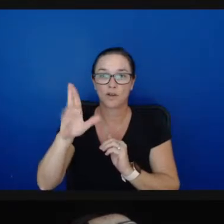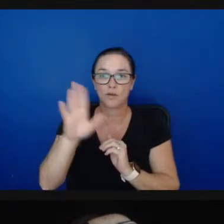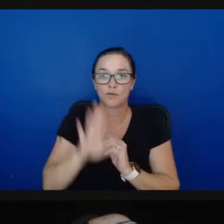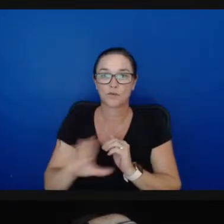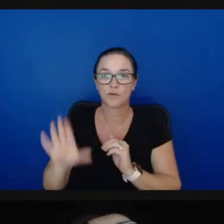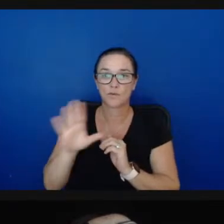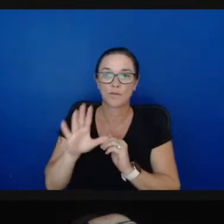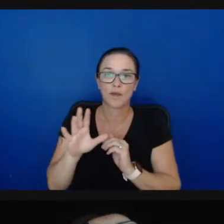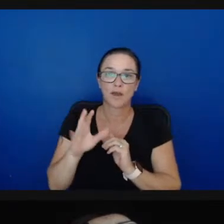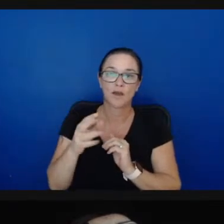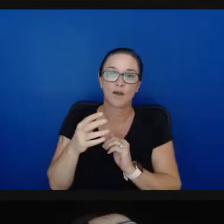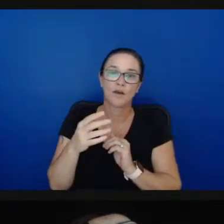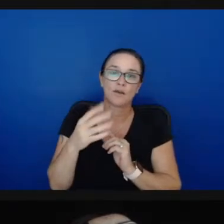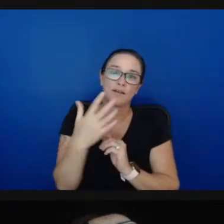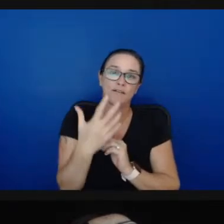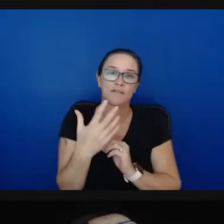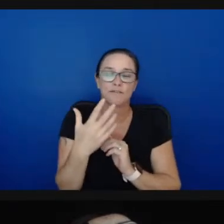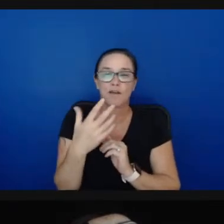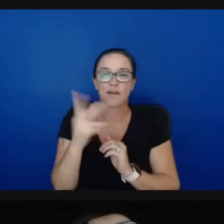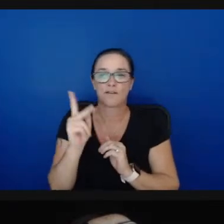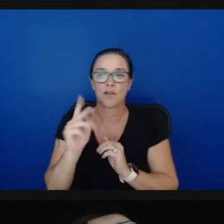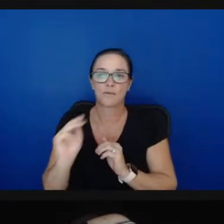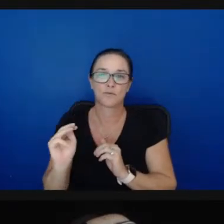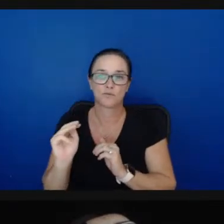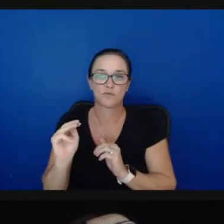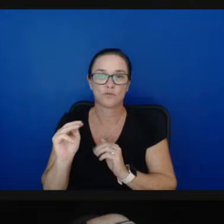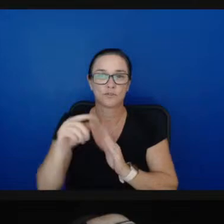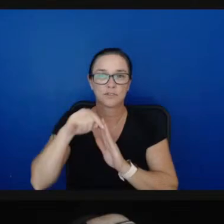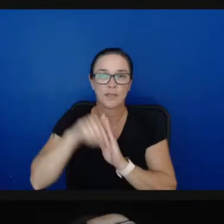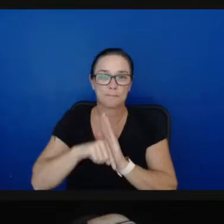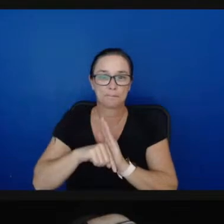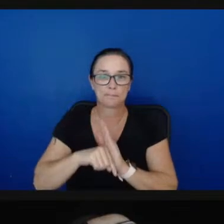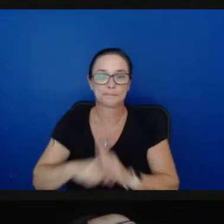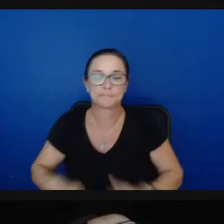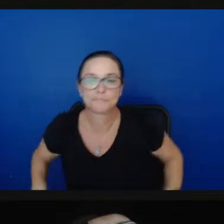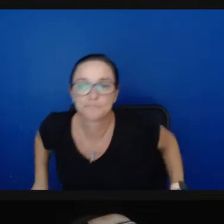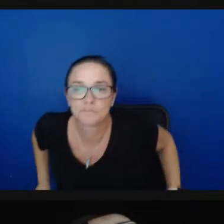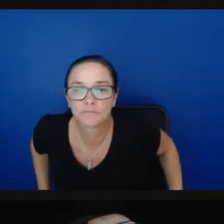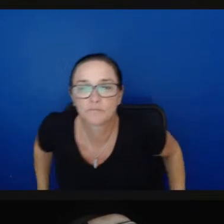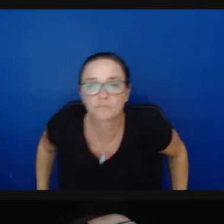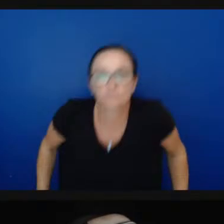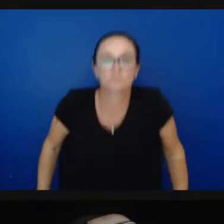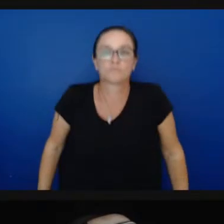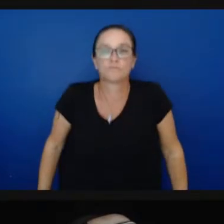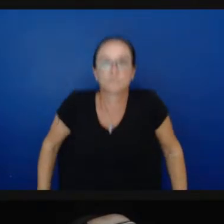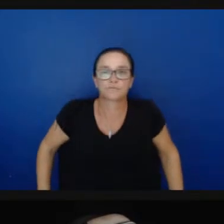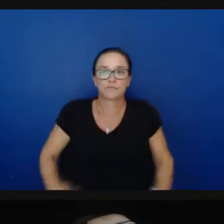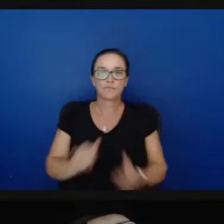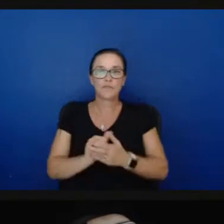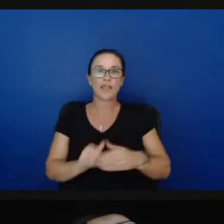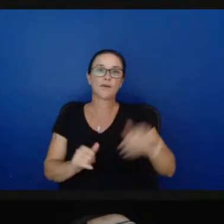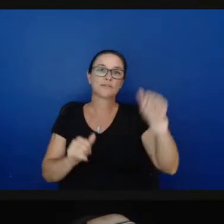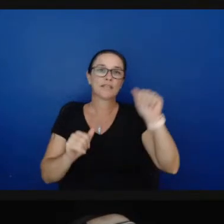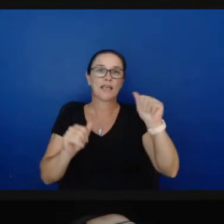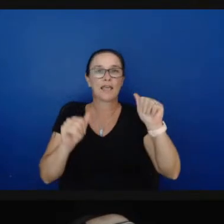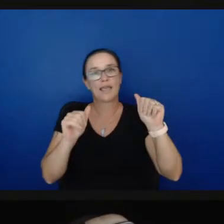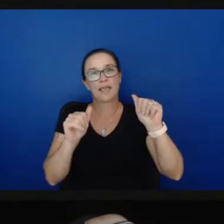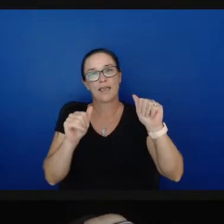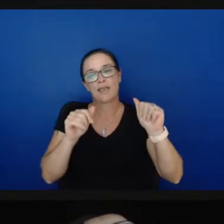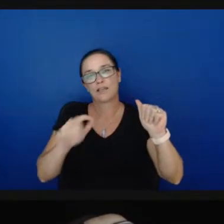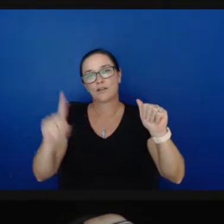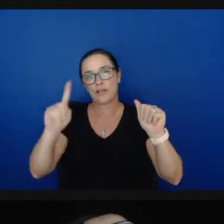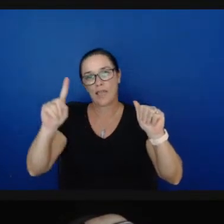in there, in that particular area. That's A to A prime. Won't go into detail with all of them. There's B to B